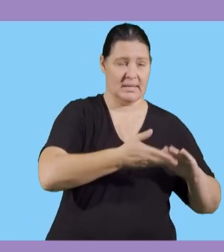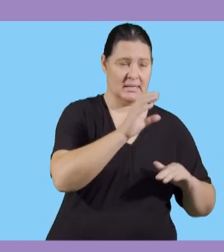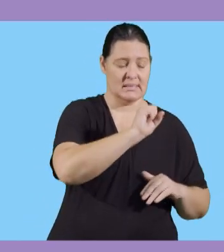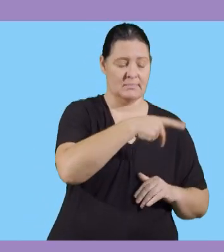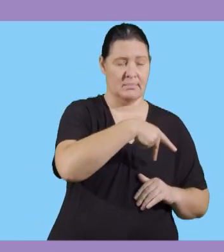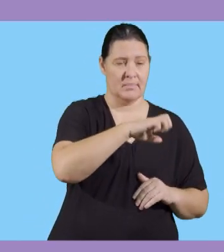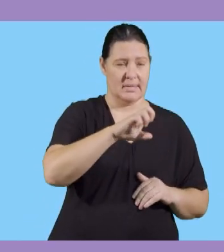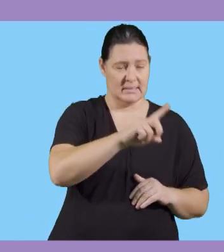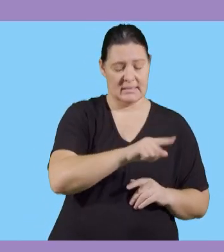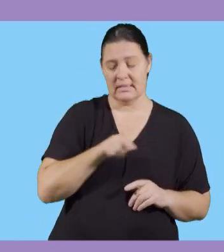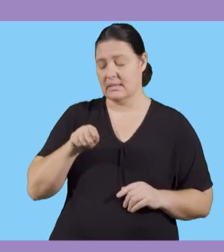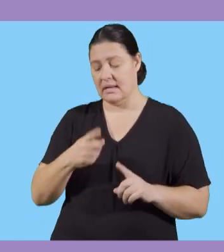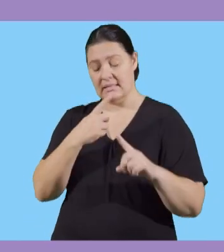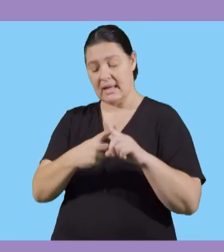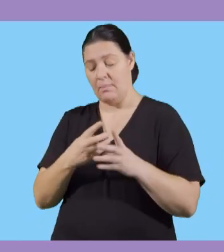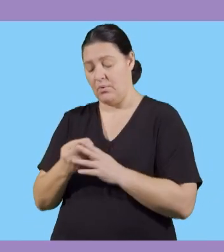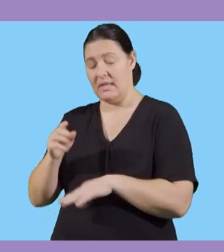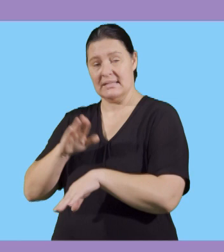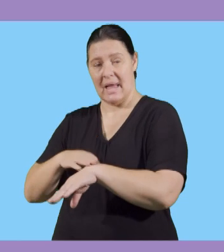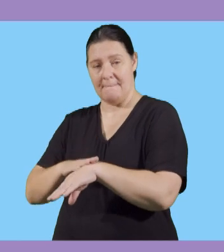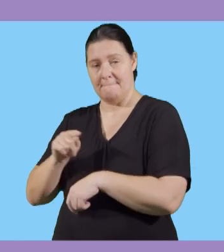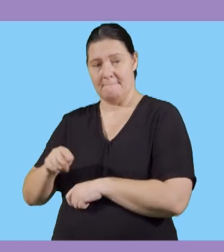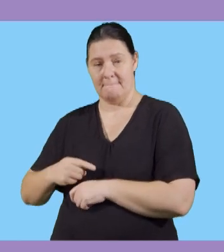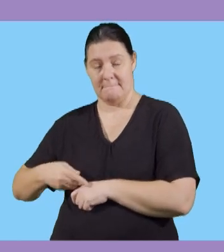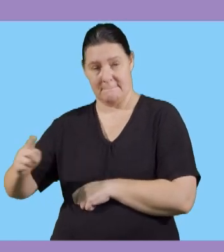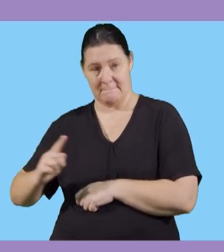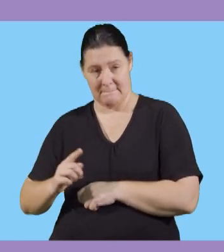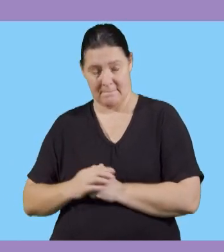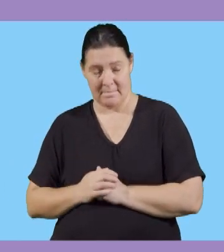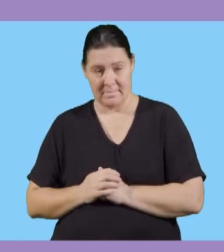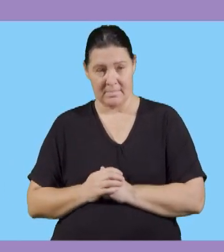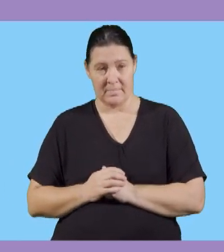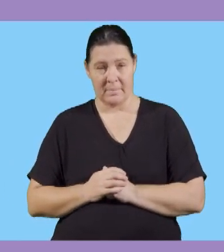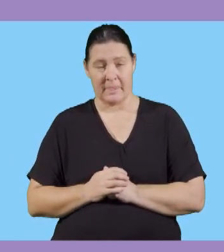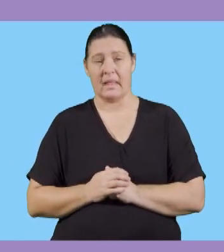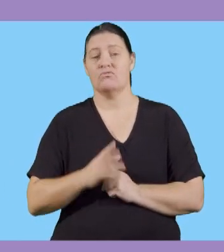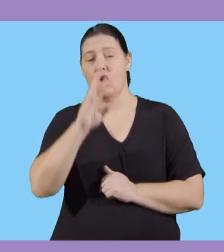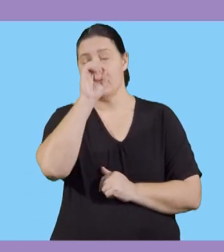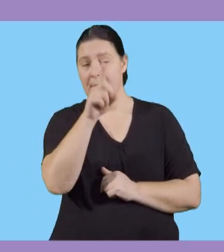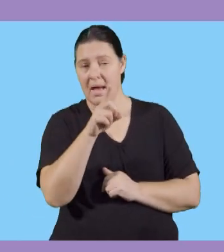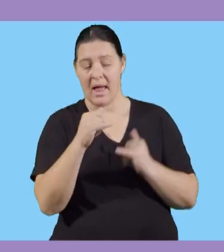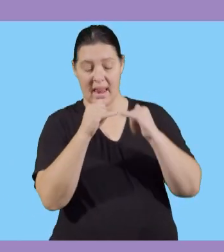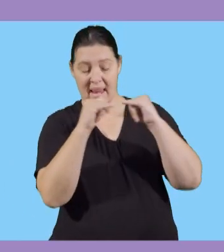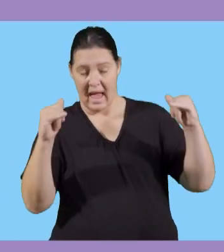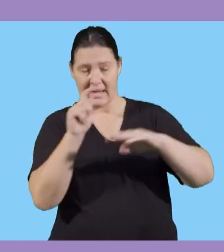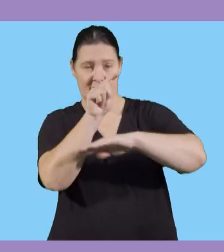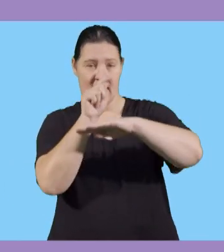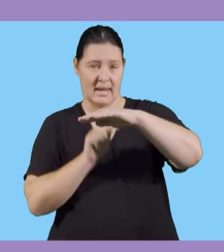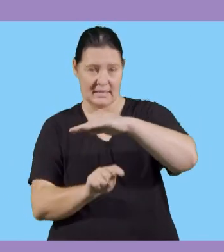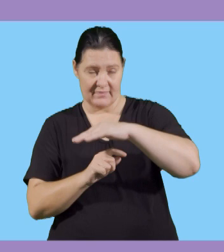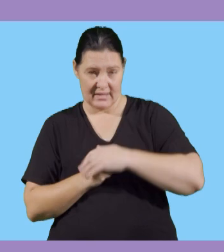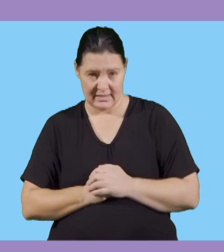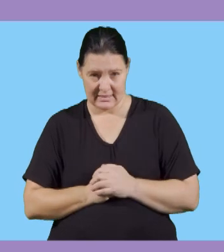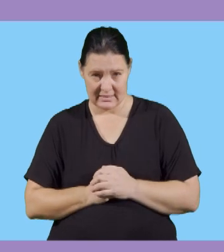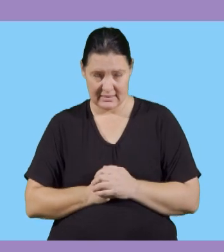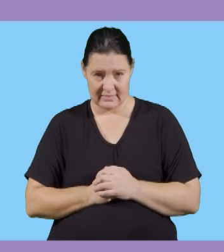speed, and then we are multiplying that with T for time, right? Just remember that this line would be representing